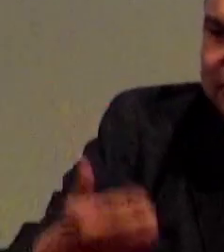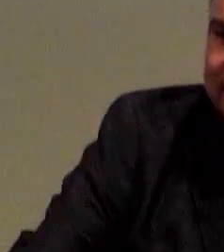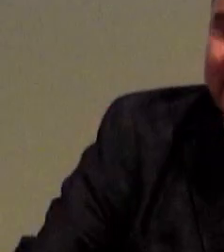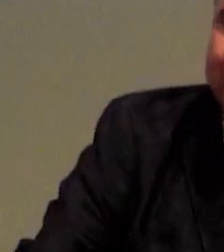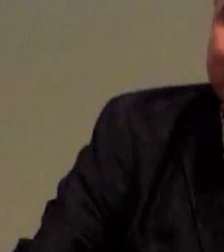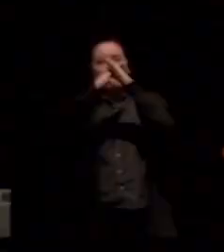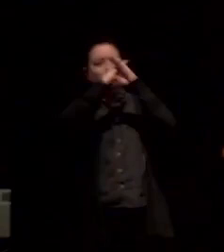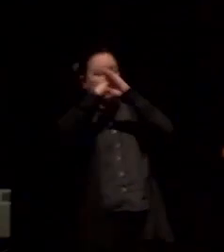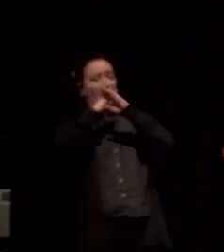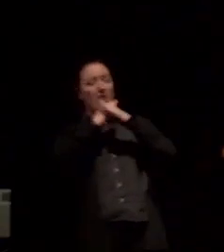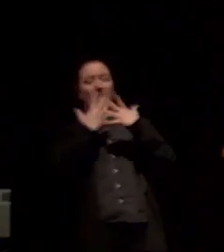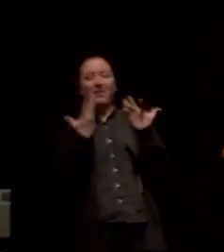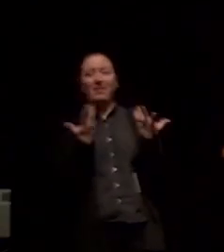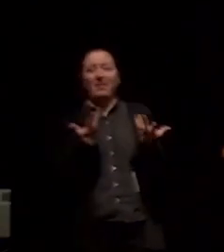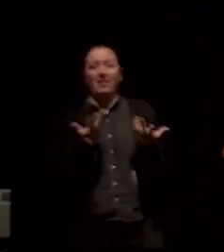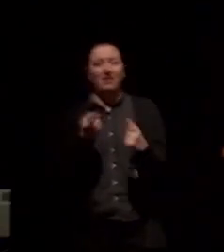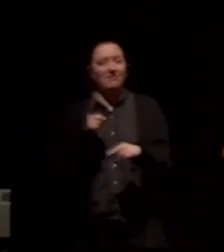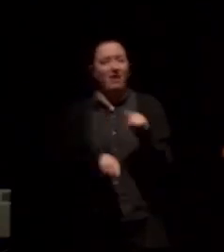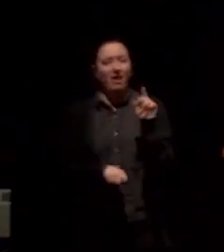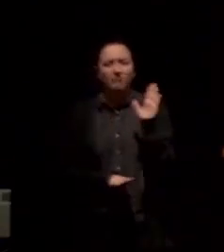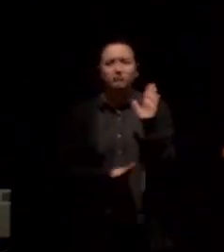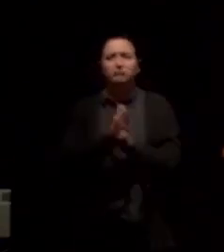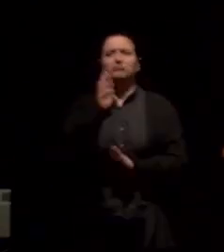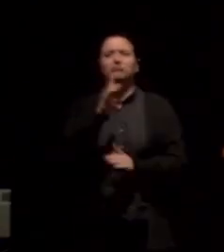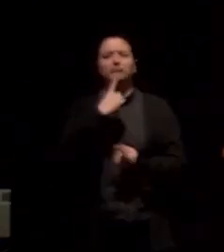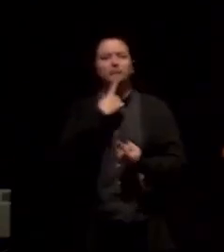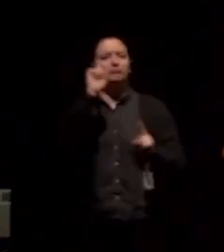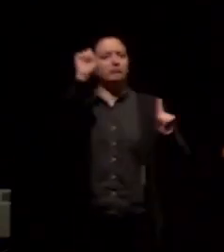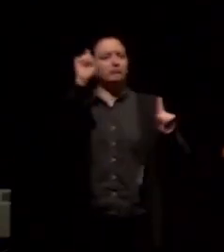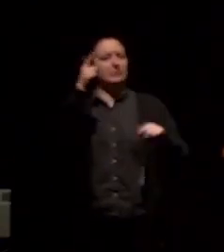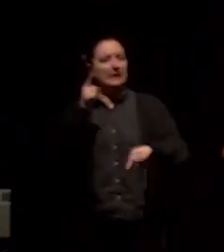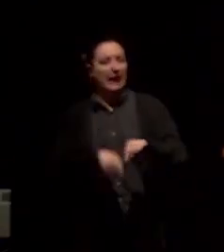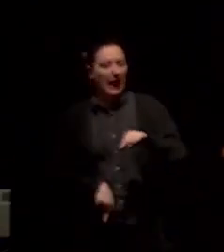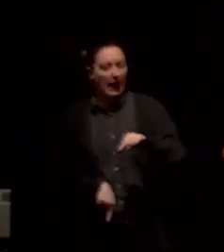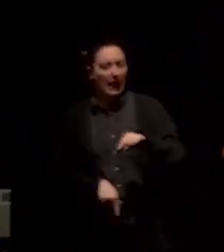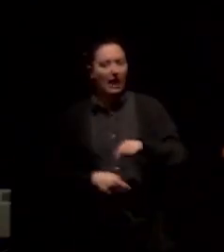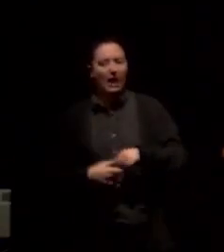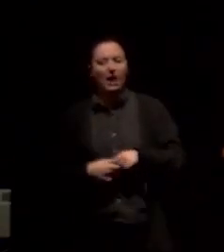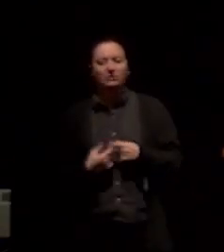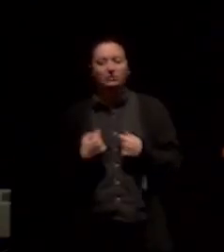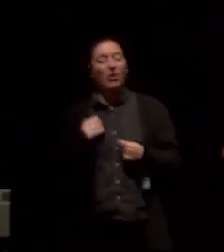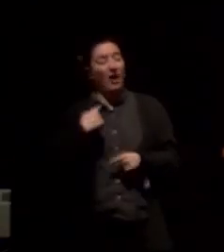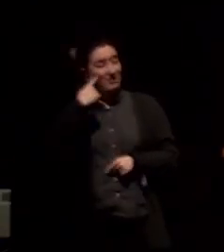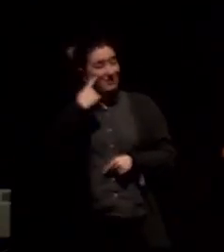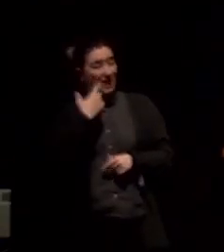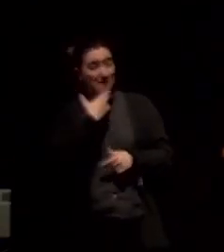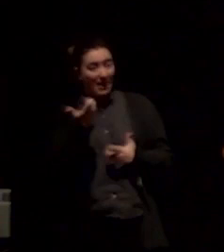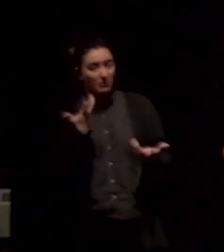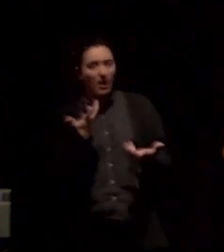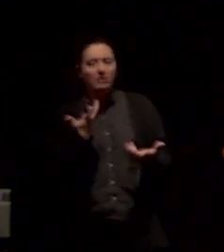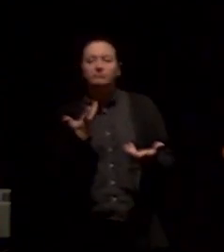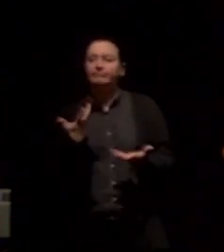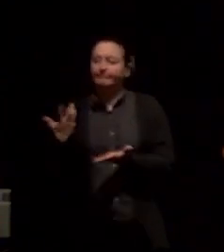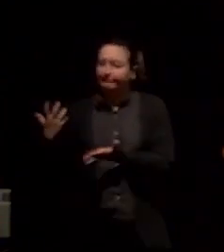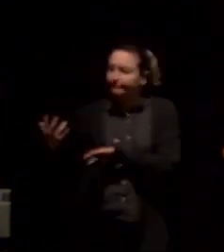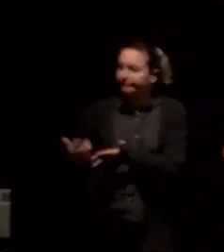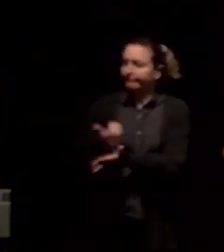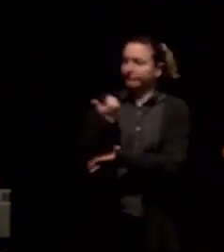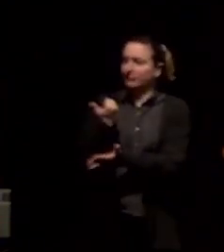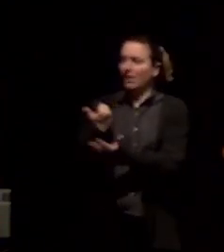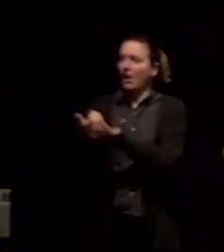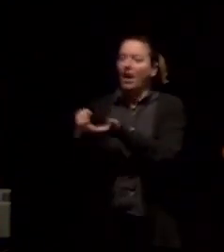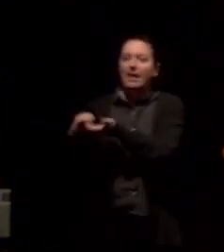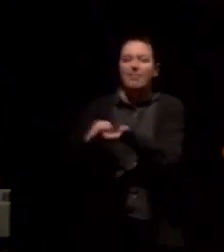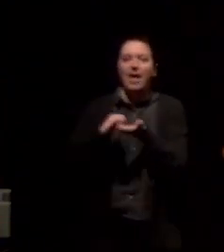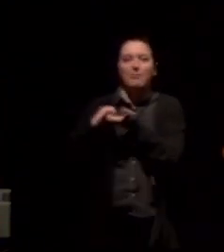thrive and survive. And so I think we need to use our assets, including allyship and